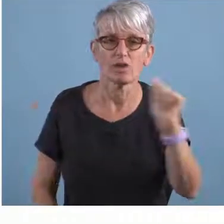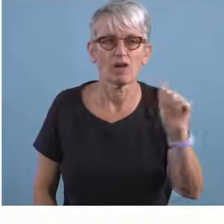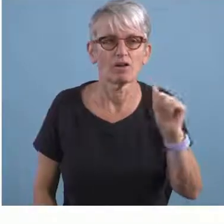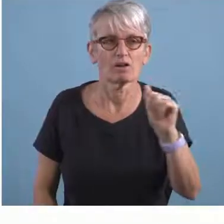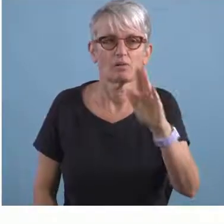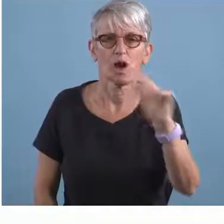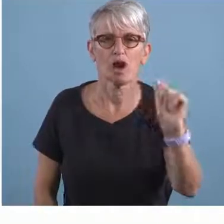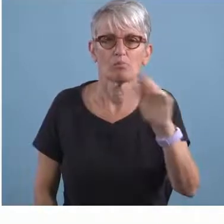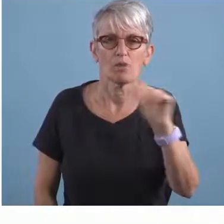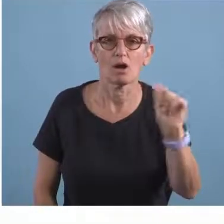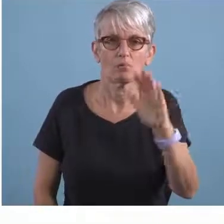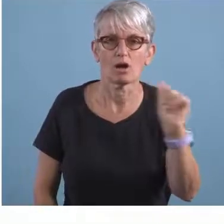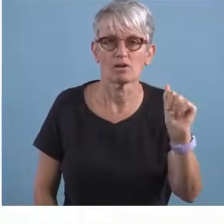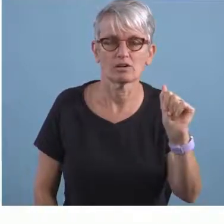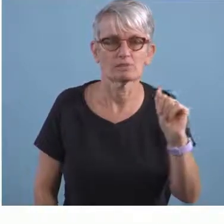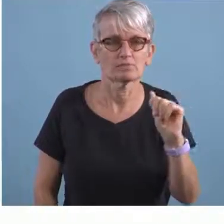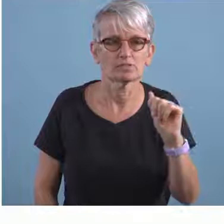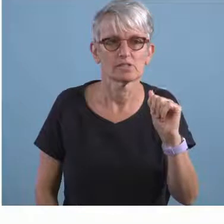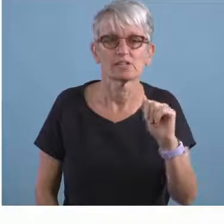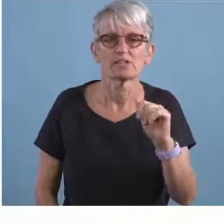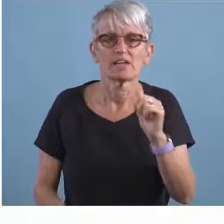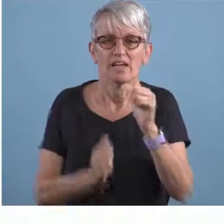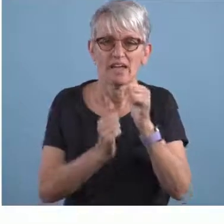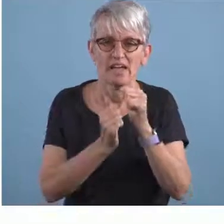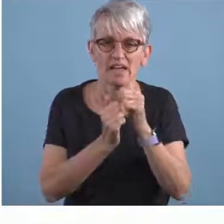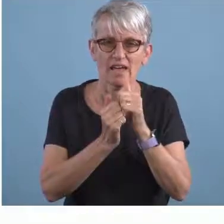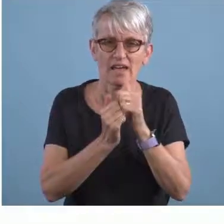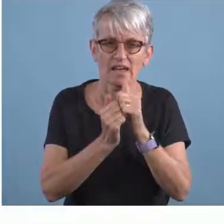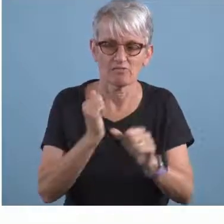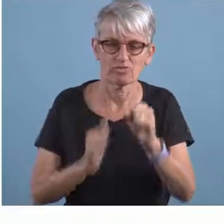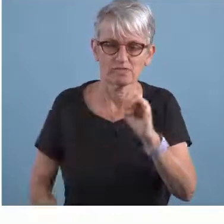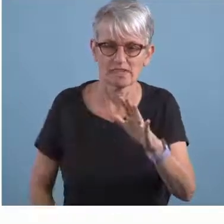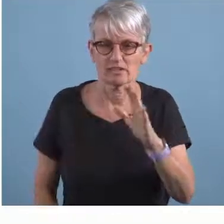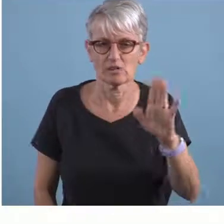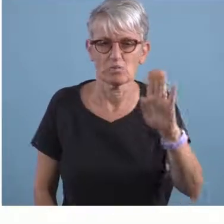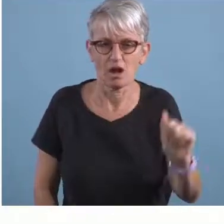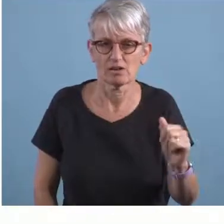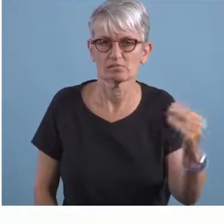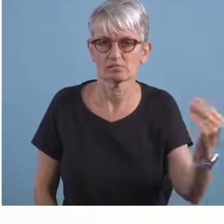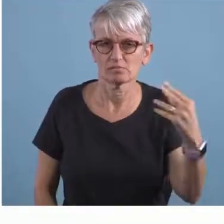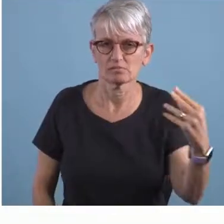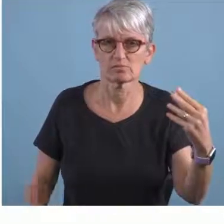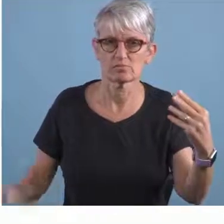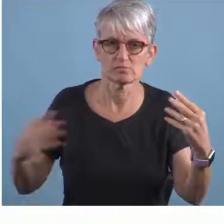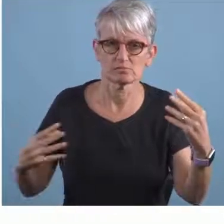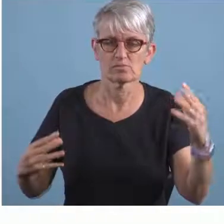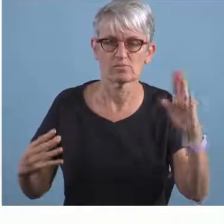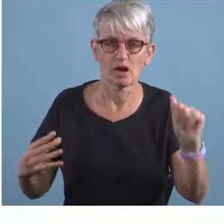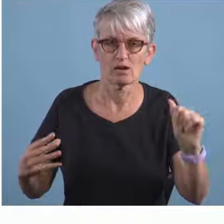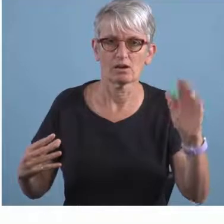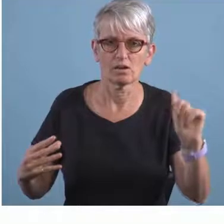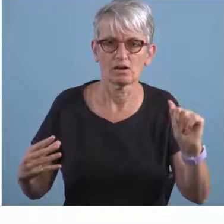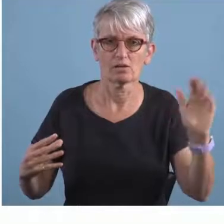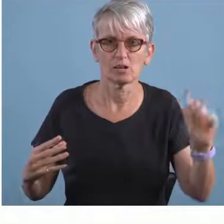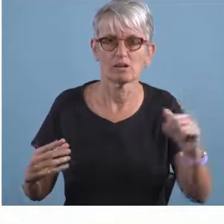ba. And every second, ba is emitted from the speakers. And the electrodes